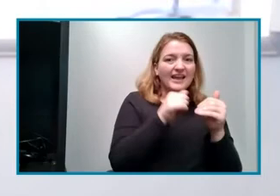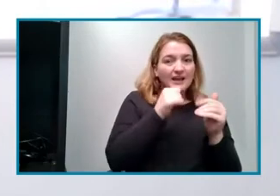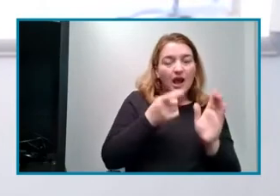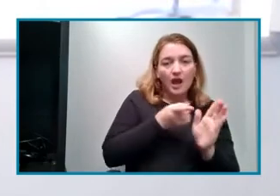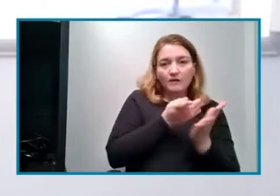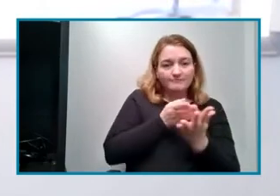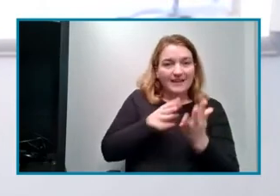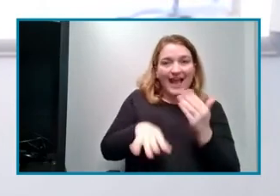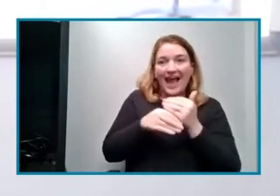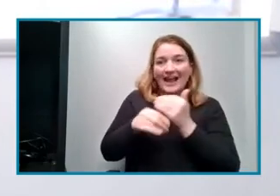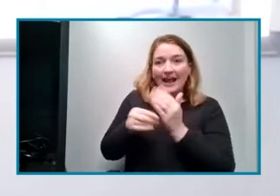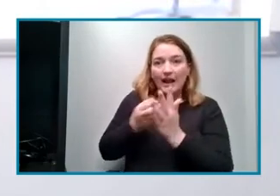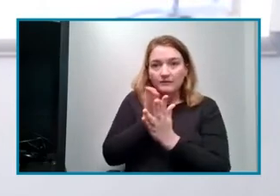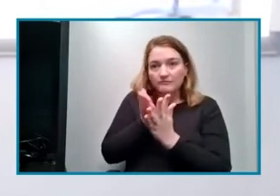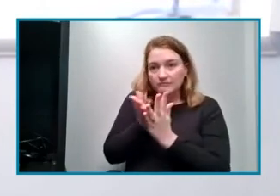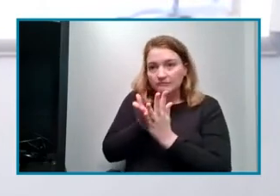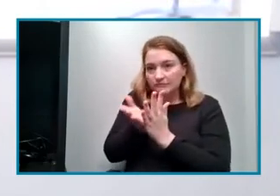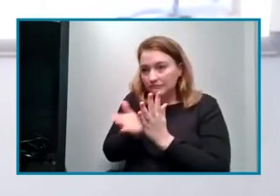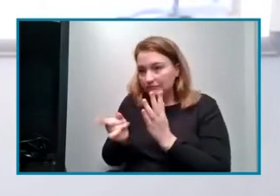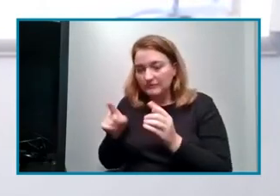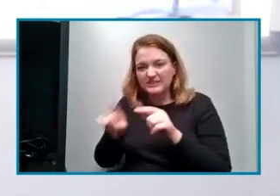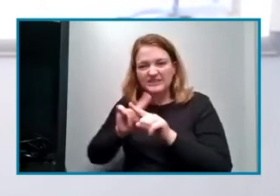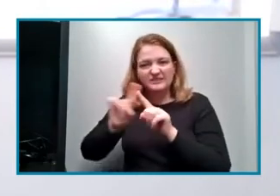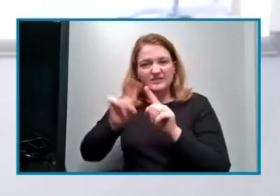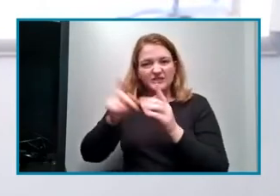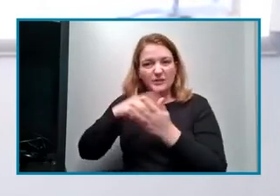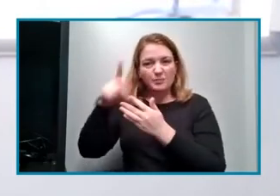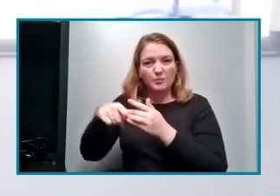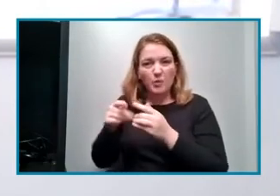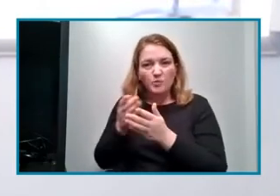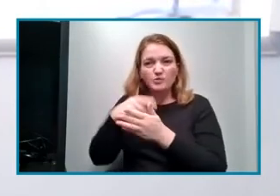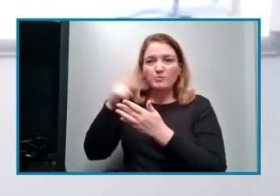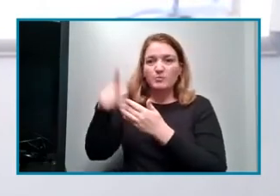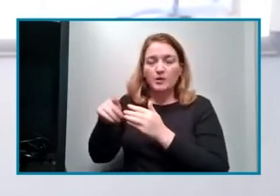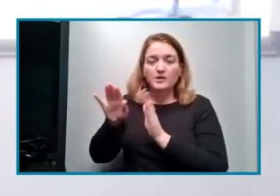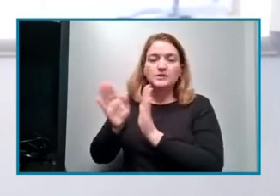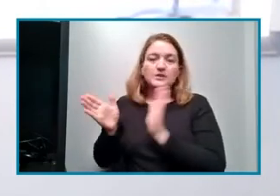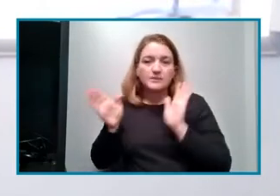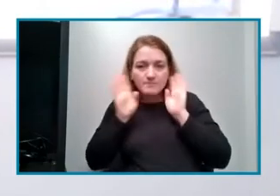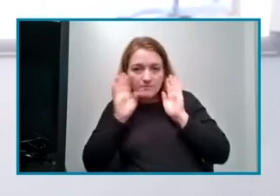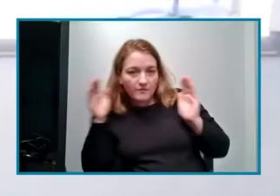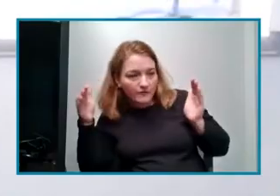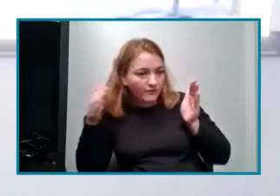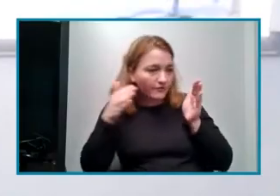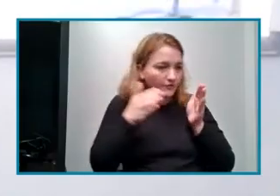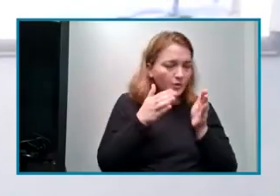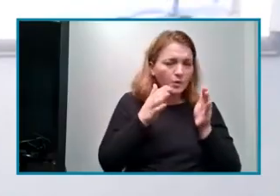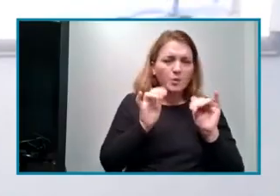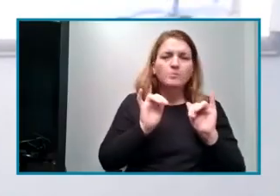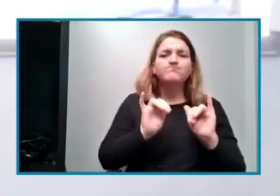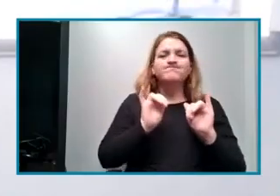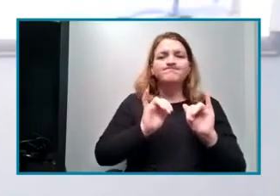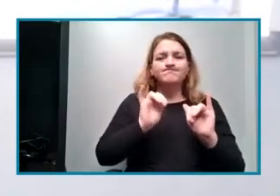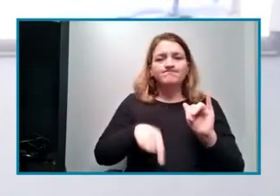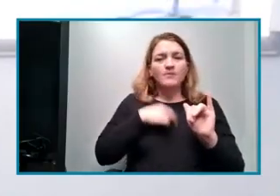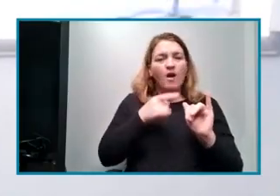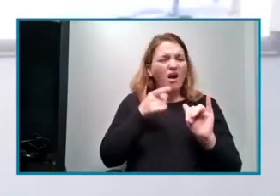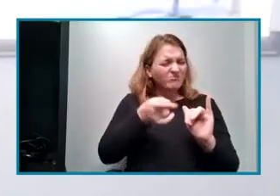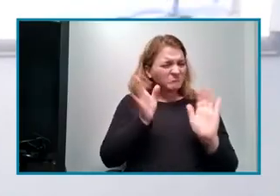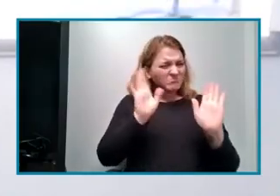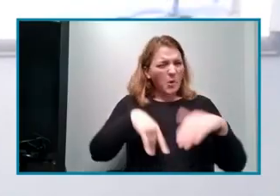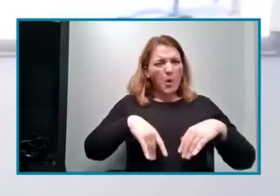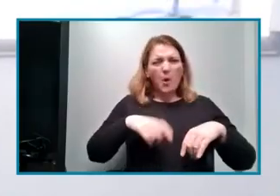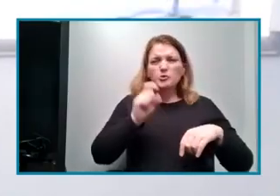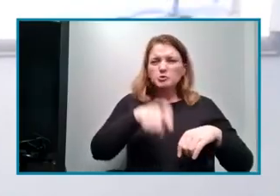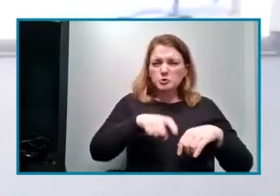to interrogate some things that seem like kind of no-brainers that we should do, but when we really